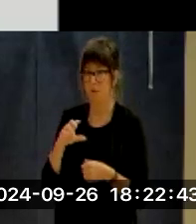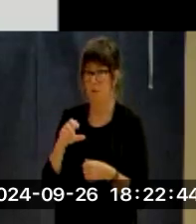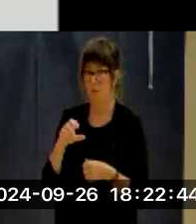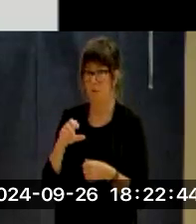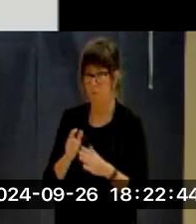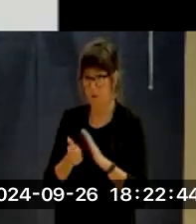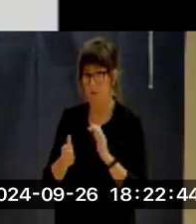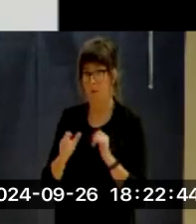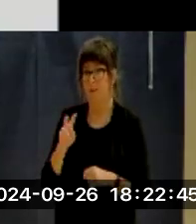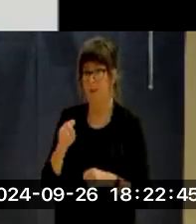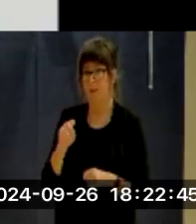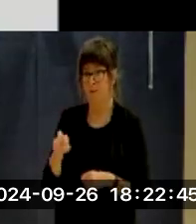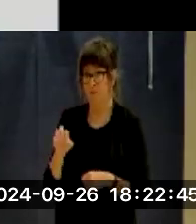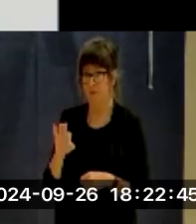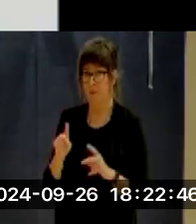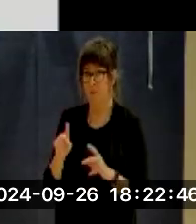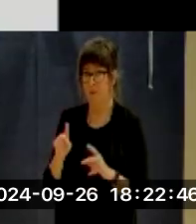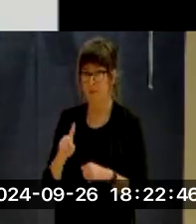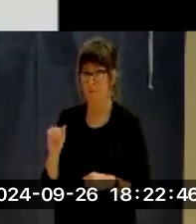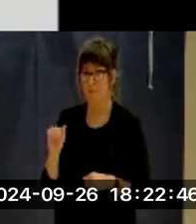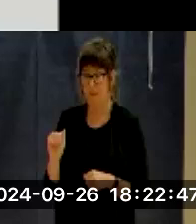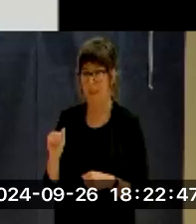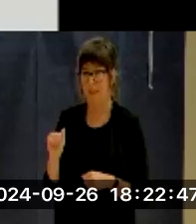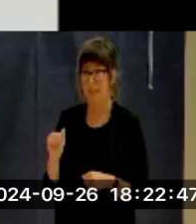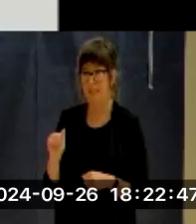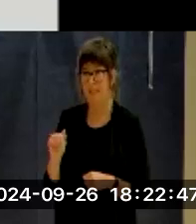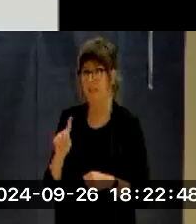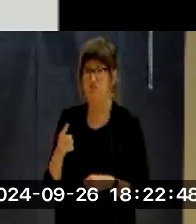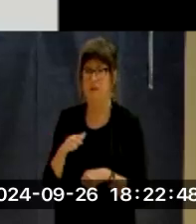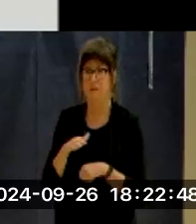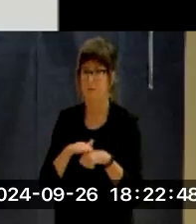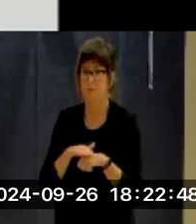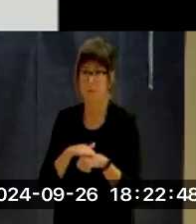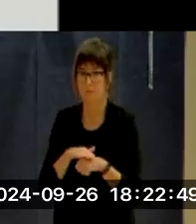of people with disabilities more generally is merely the tip of the iceberg,